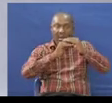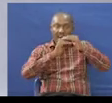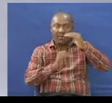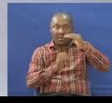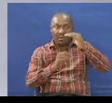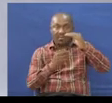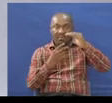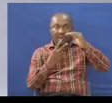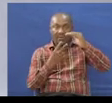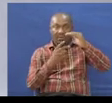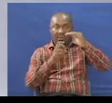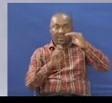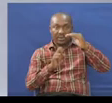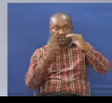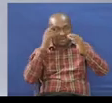by 2x.